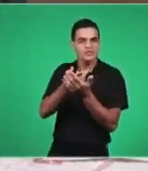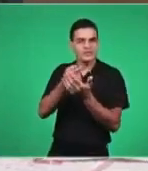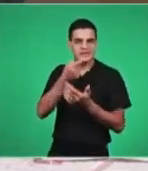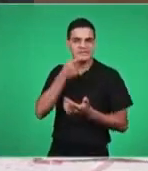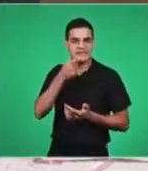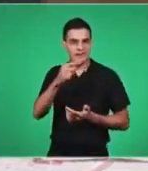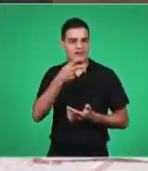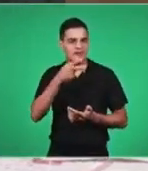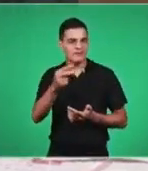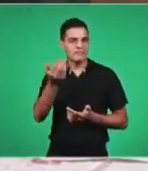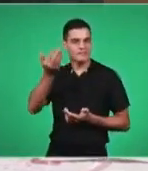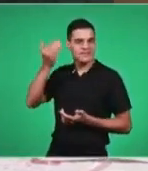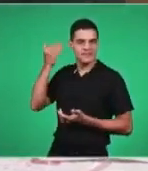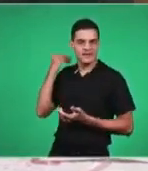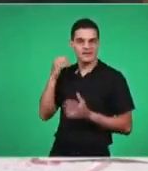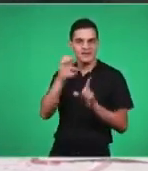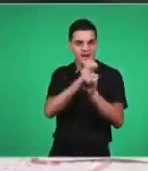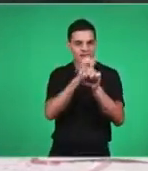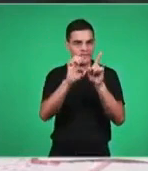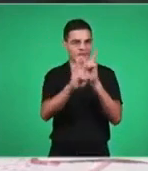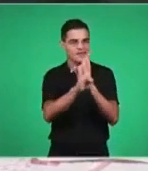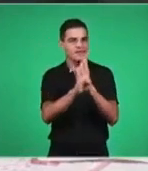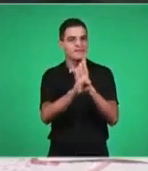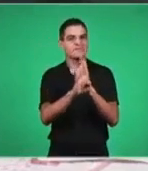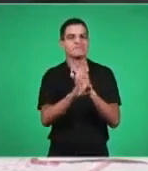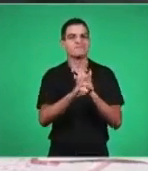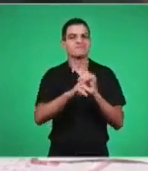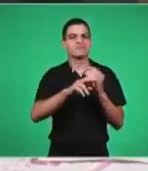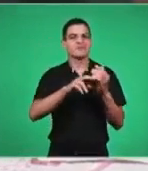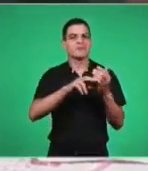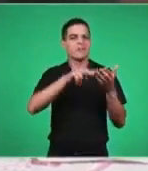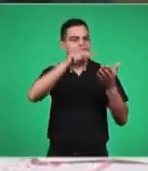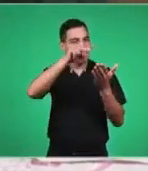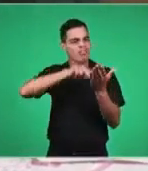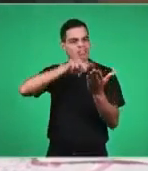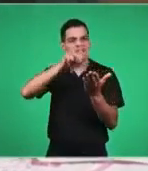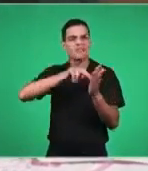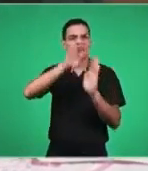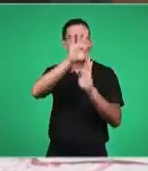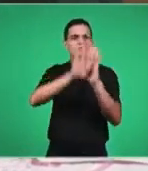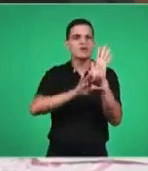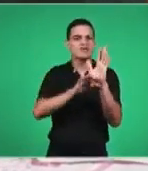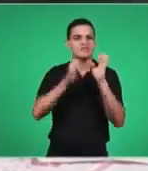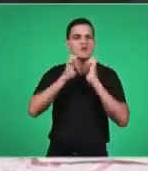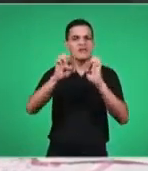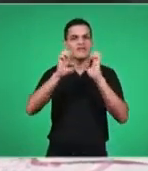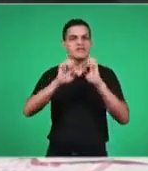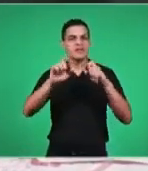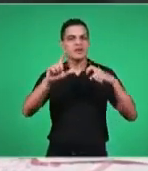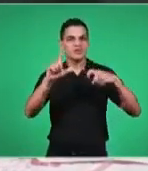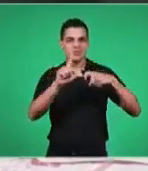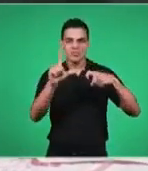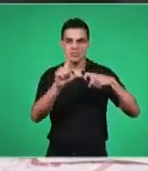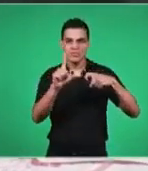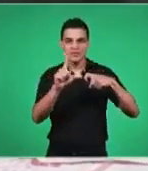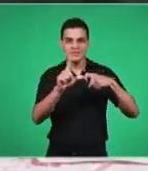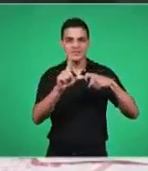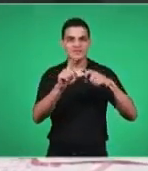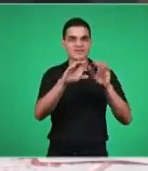This was a part of a previous teaching that we gave to the brethren. So reading the text in